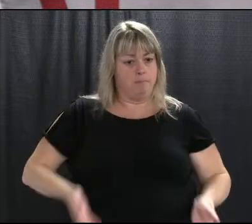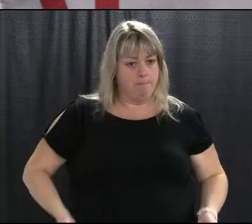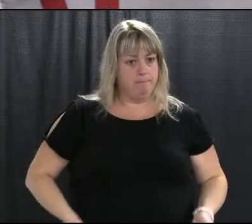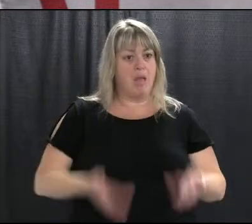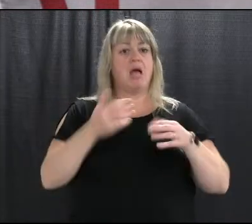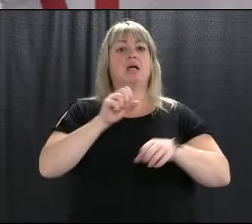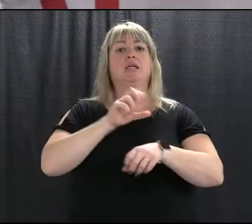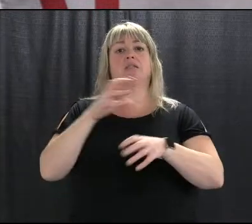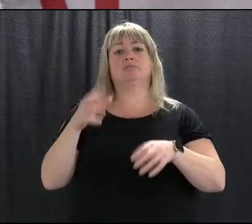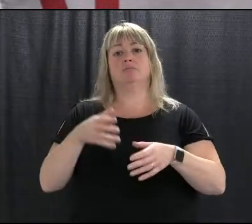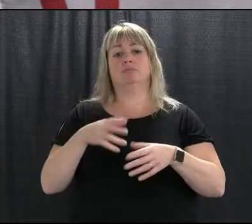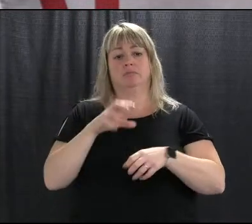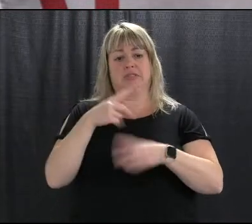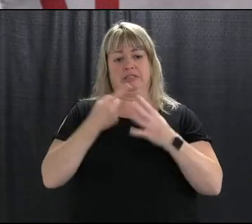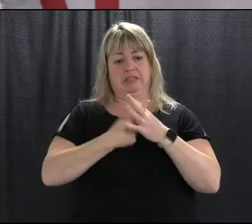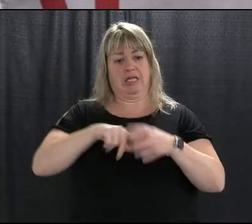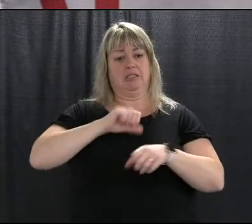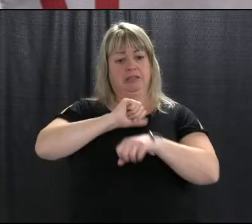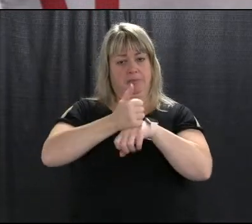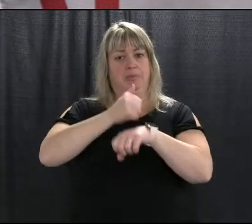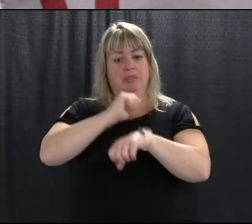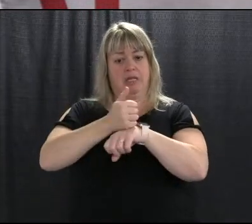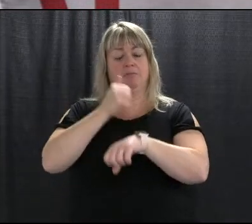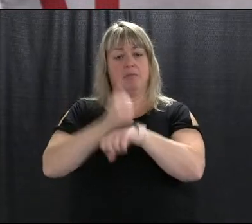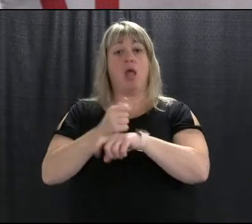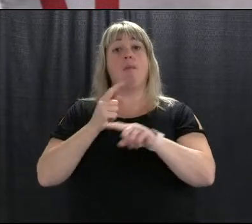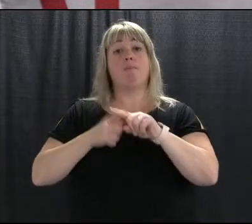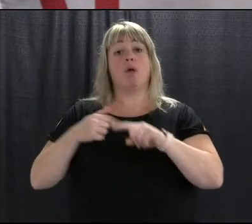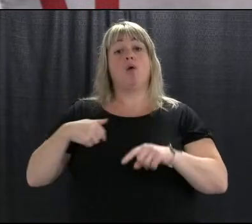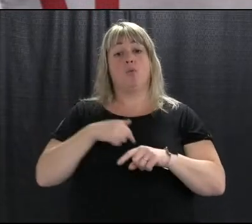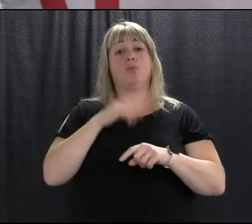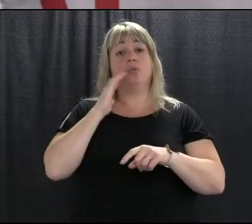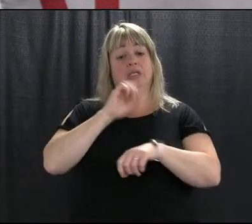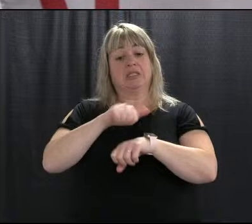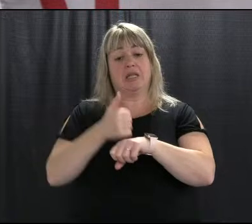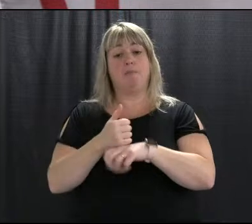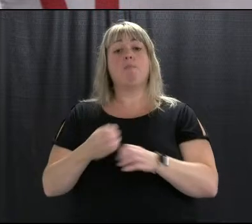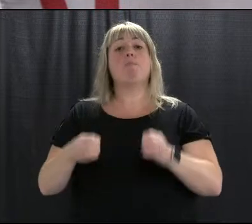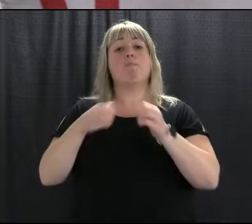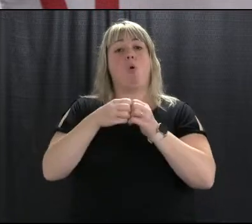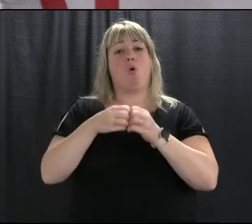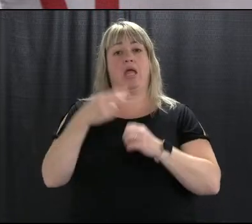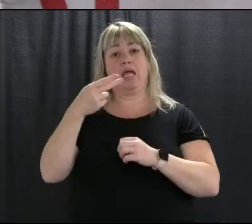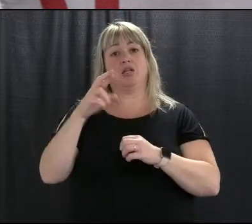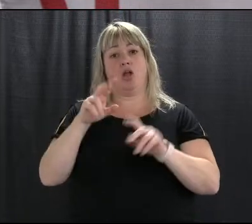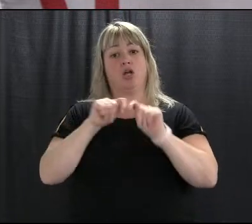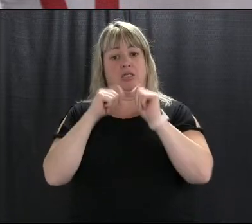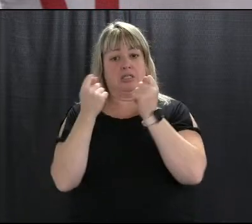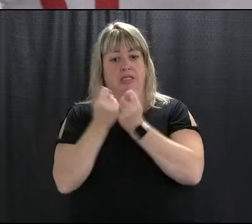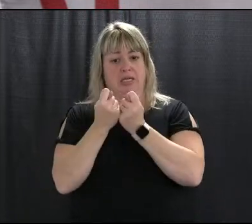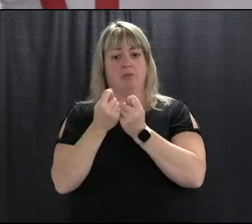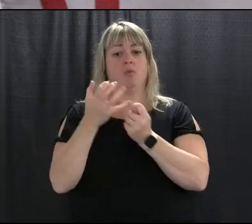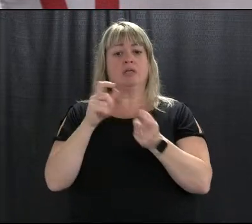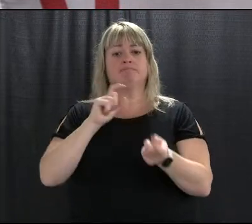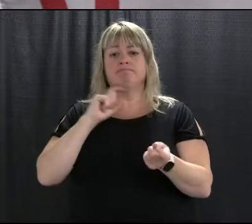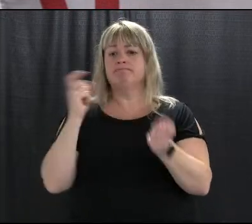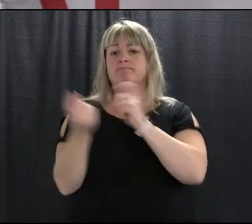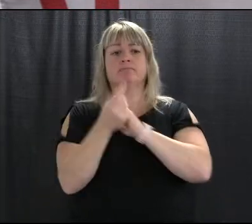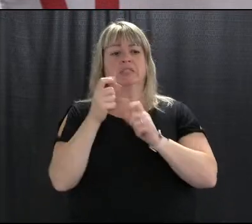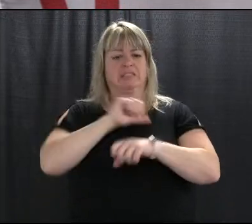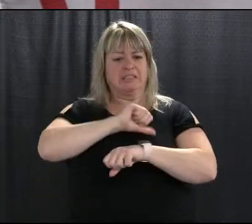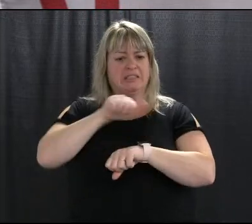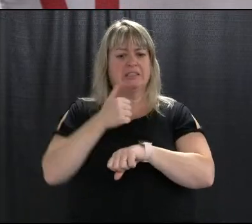have additional human resources put in place on the transformation team to help assist with